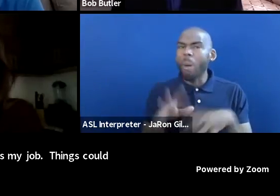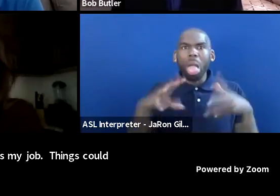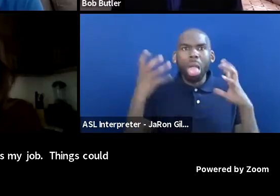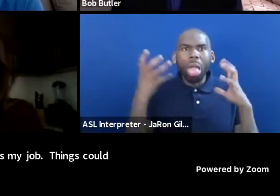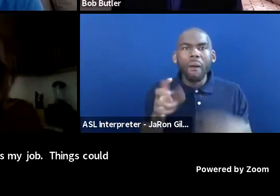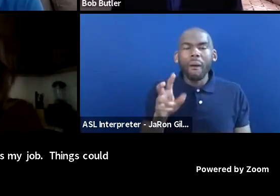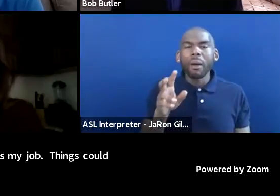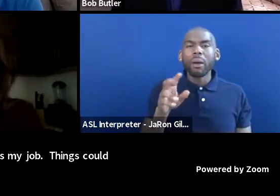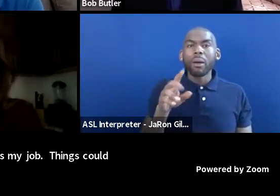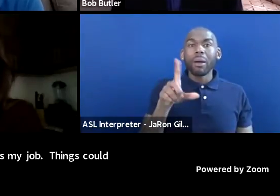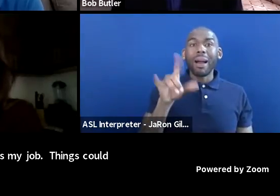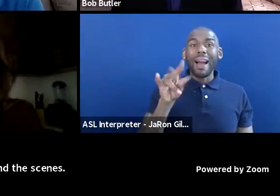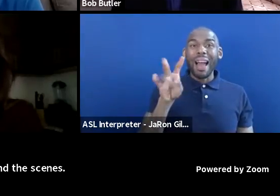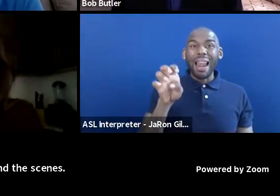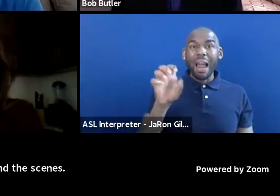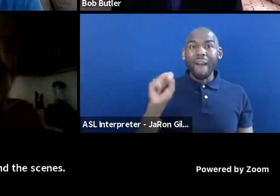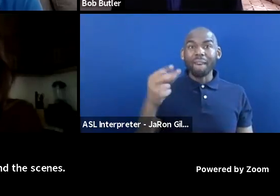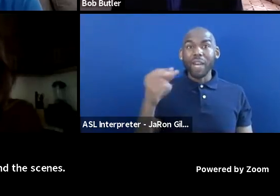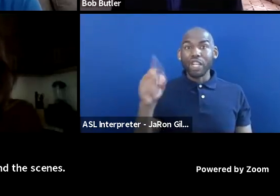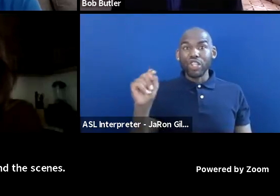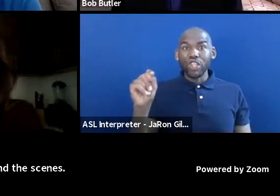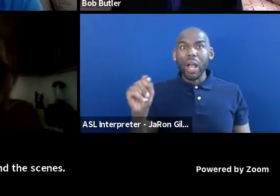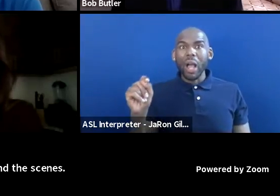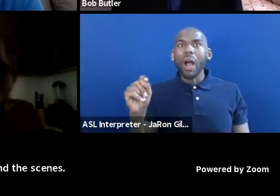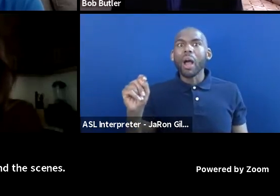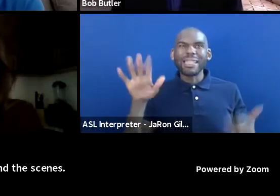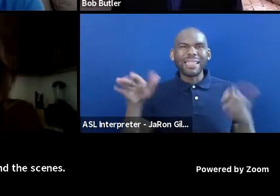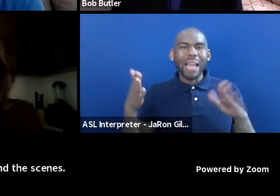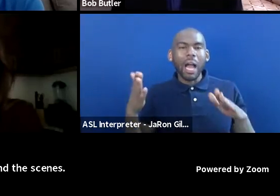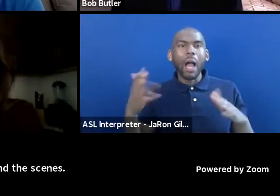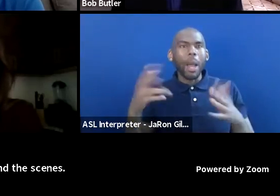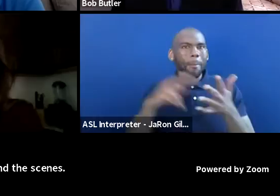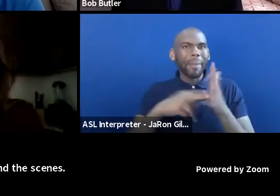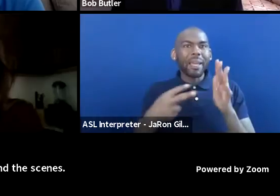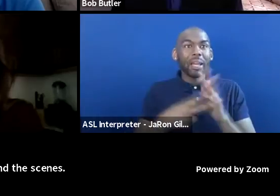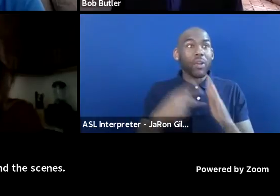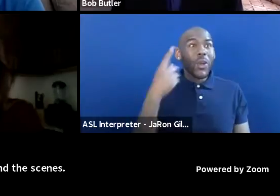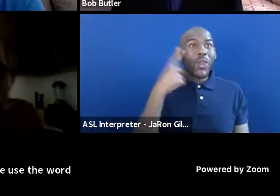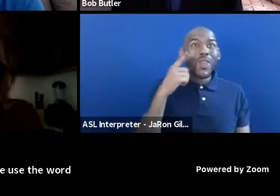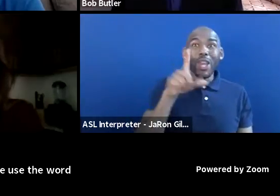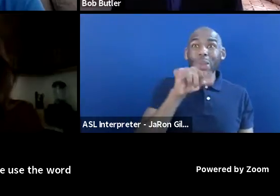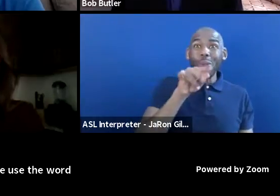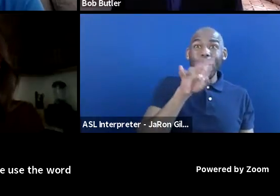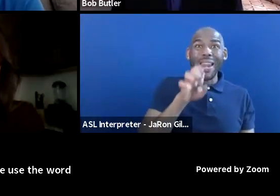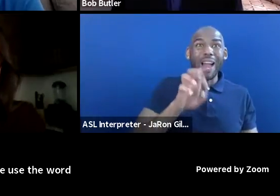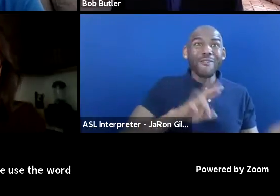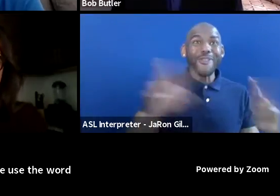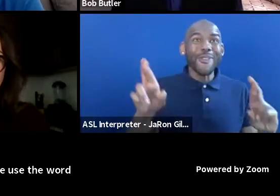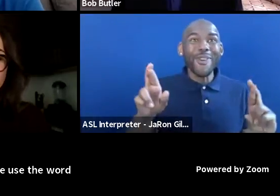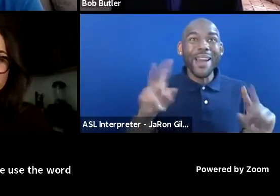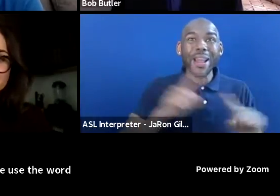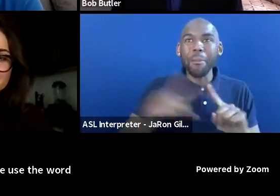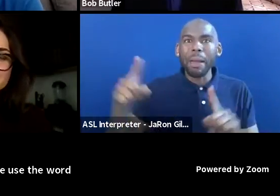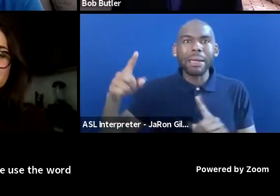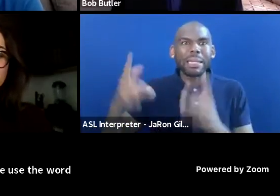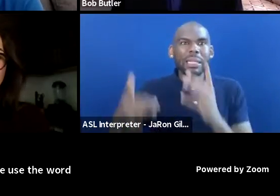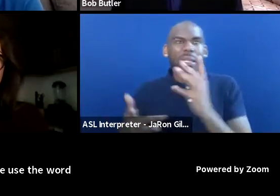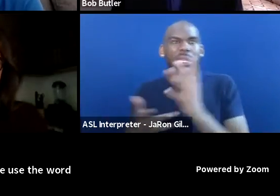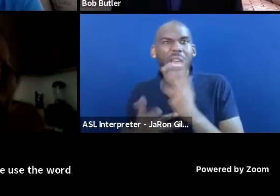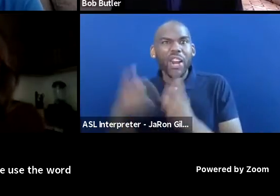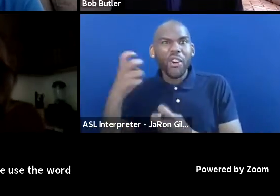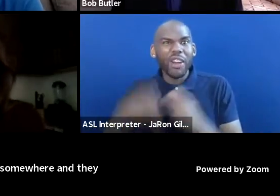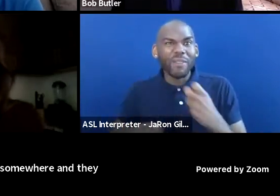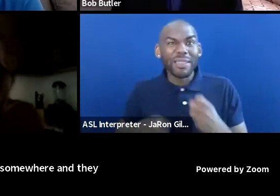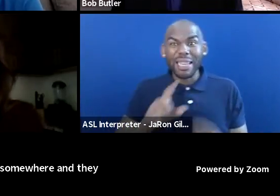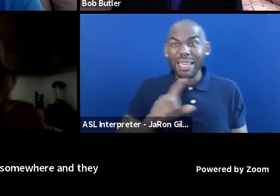we use the word died because you think you're going to go live somewhere and, they're having a technical issue in the field and you think you're going to them